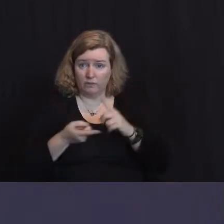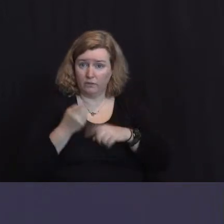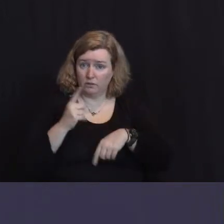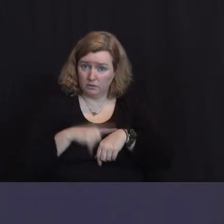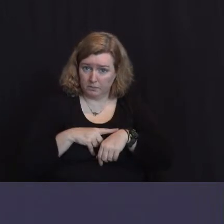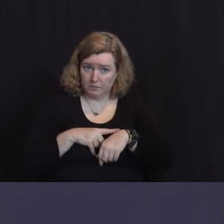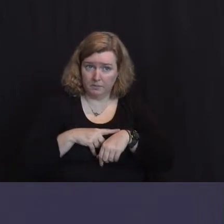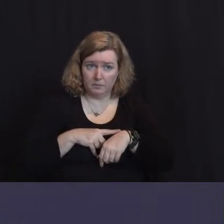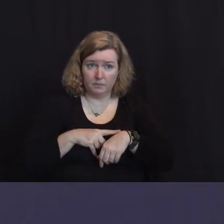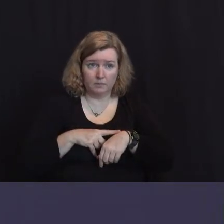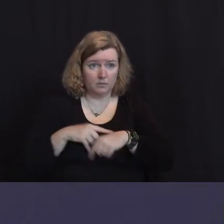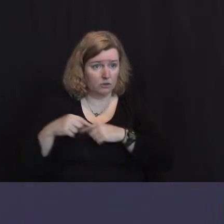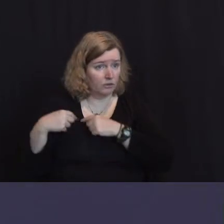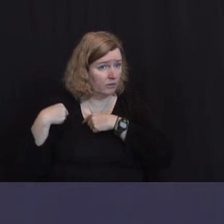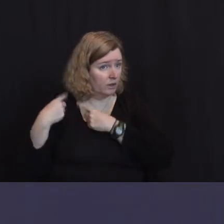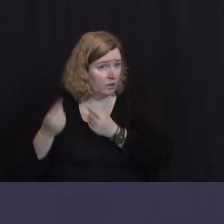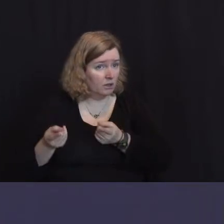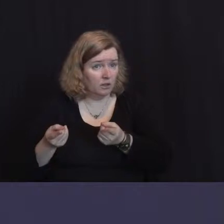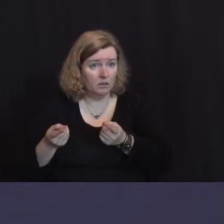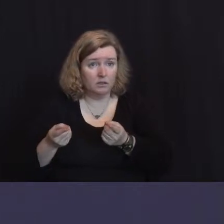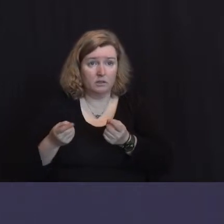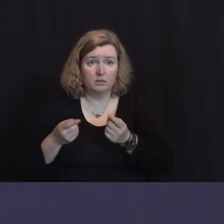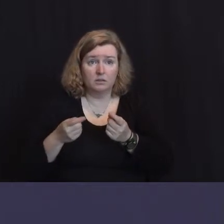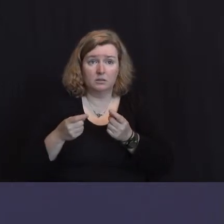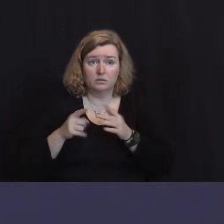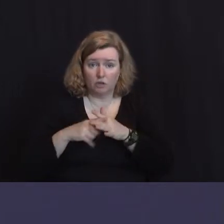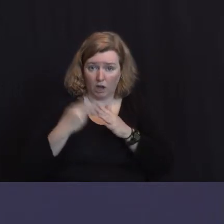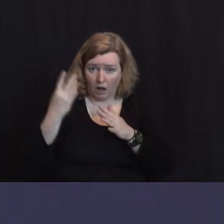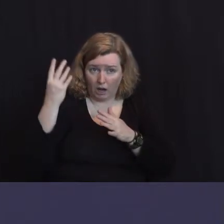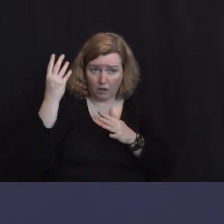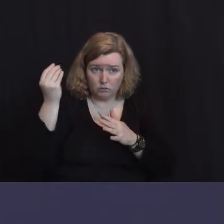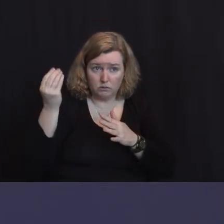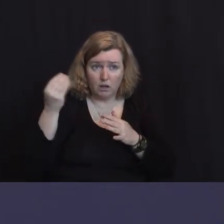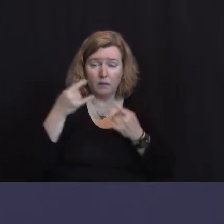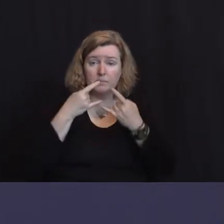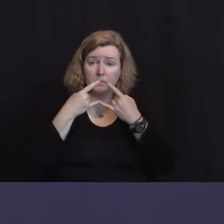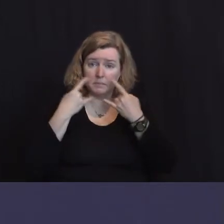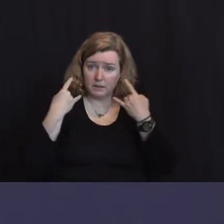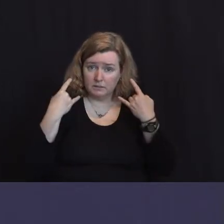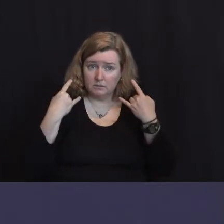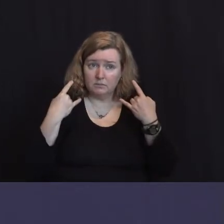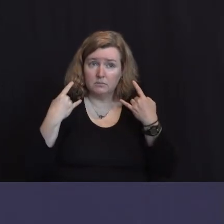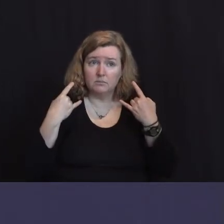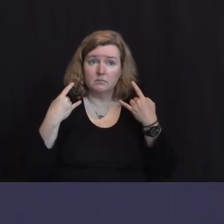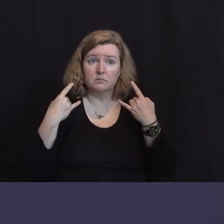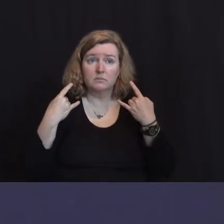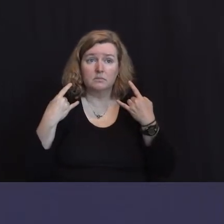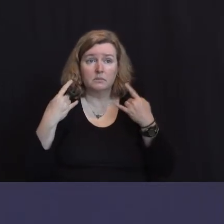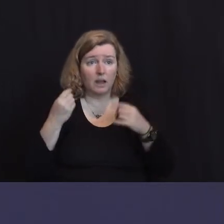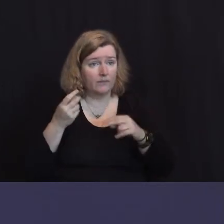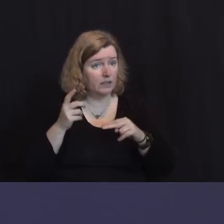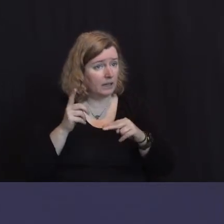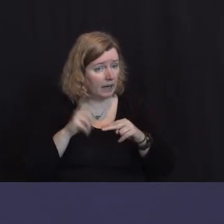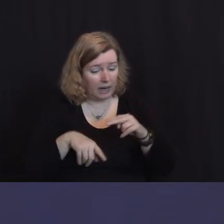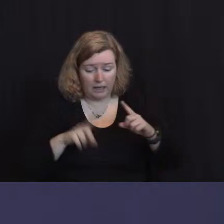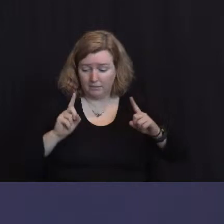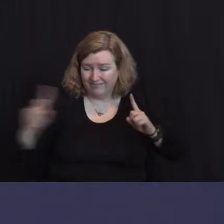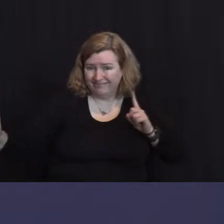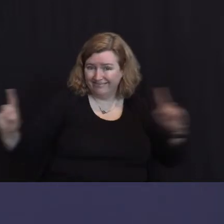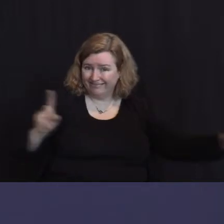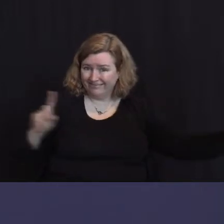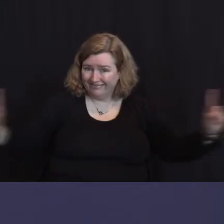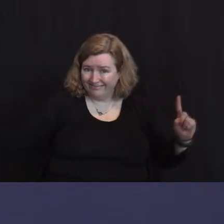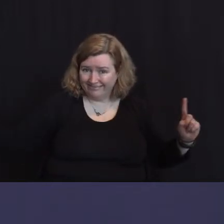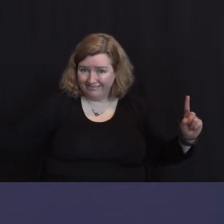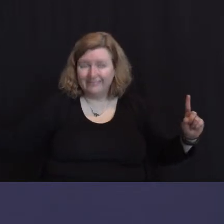place on the outdoors side of this, you need to wear a mask outside if you cannot socially distance. If you can, you do not need to